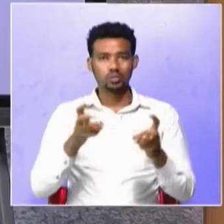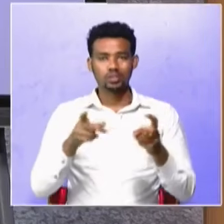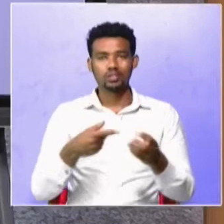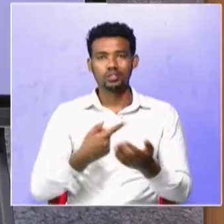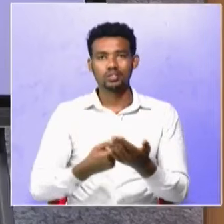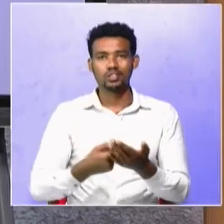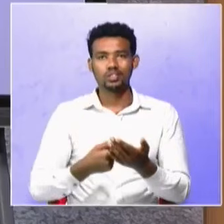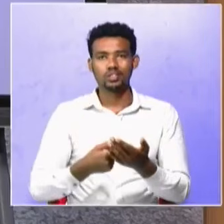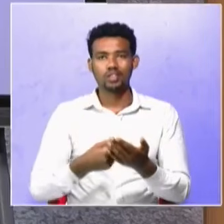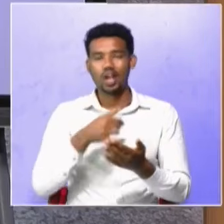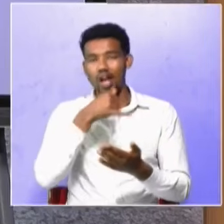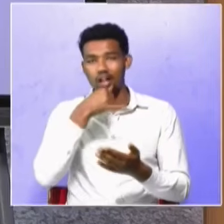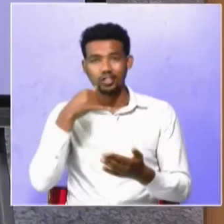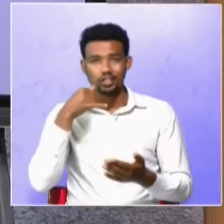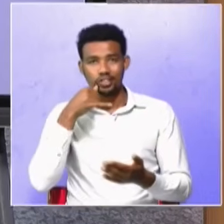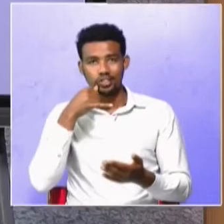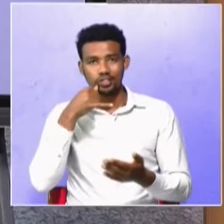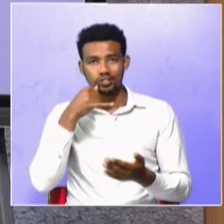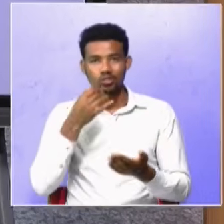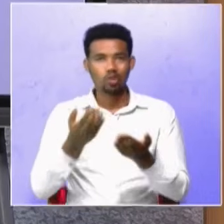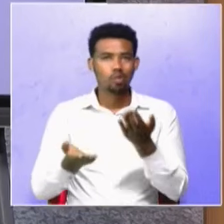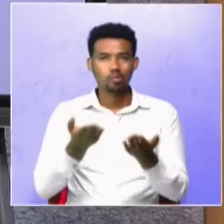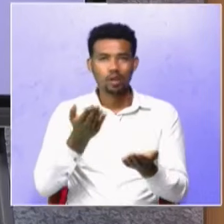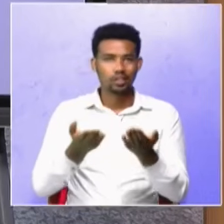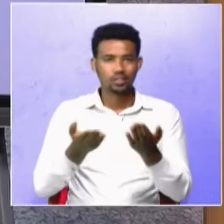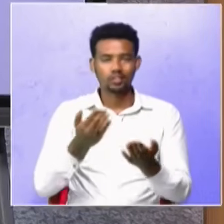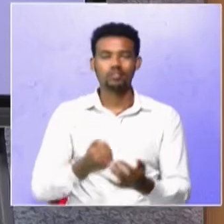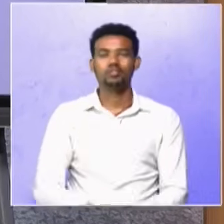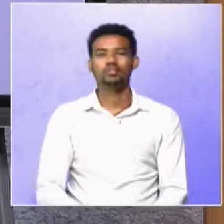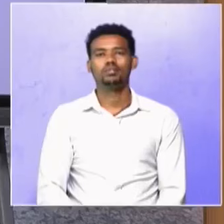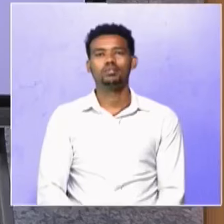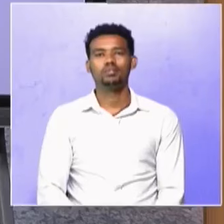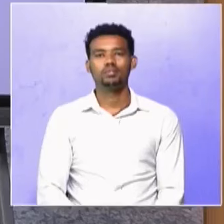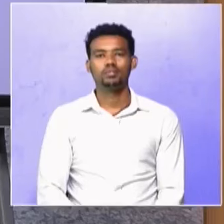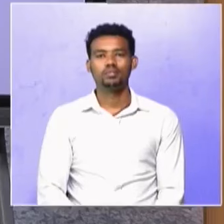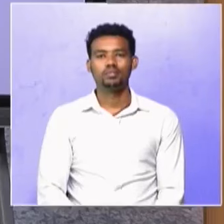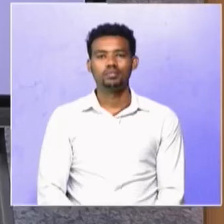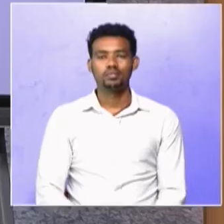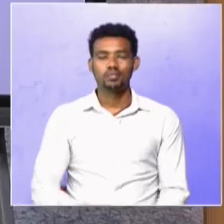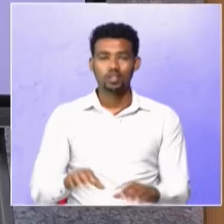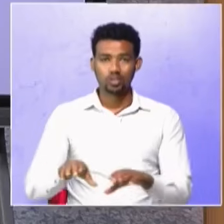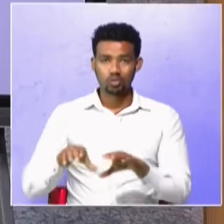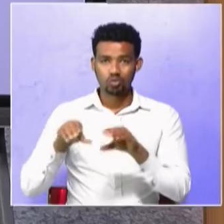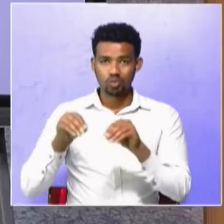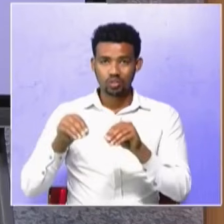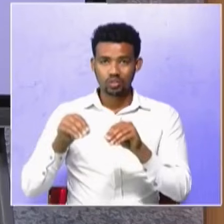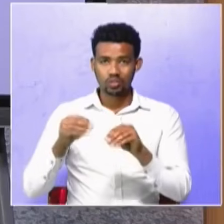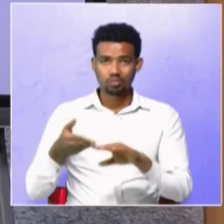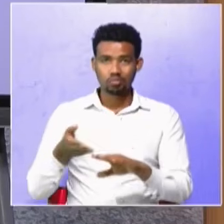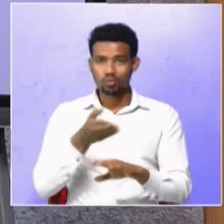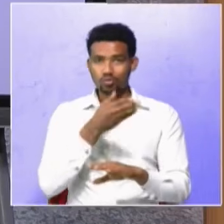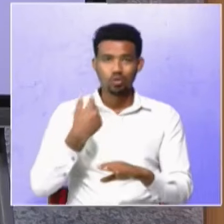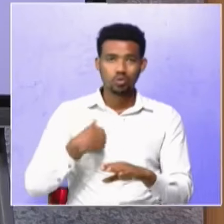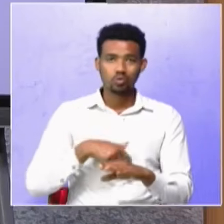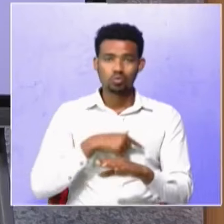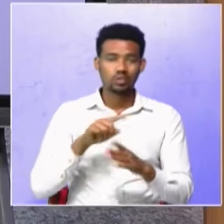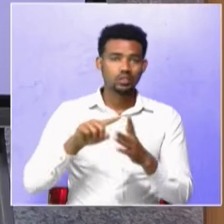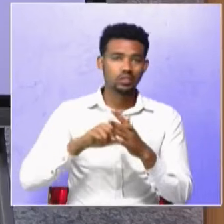called adjective comparison. Adjective comparison. Students, before start the